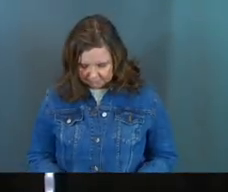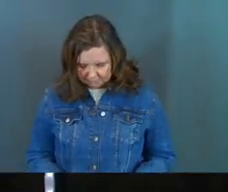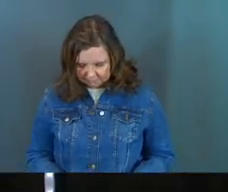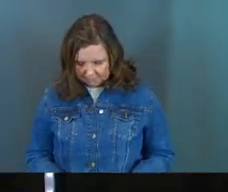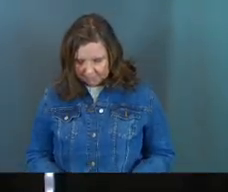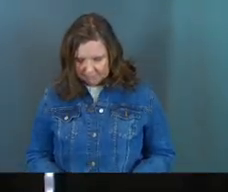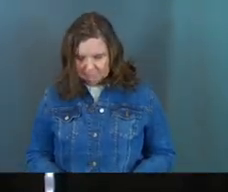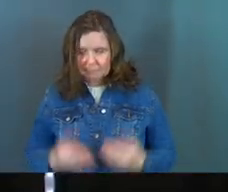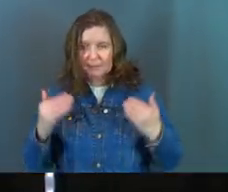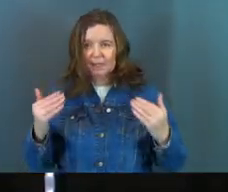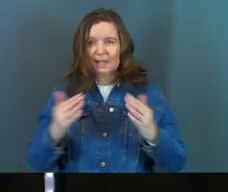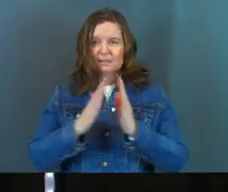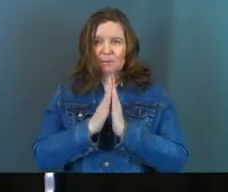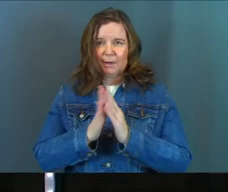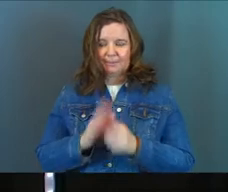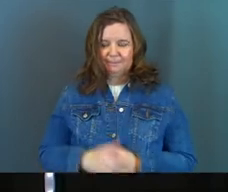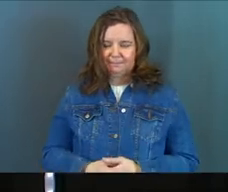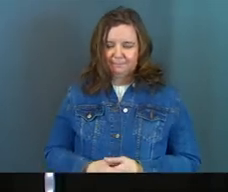Let's pray.